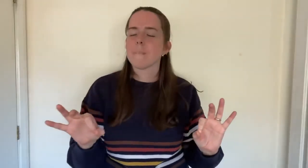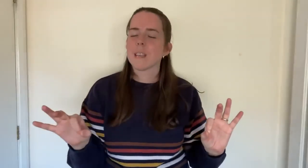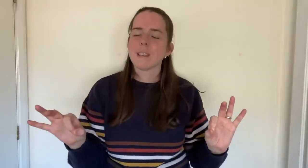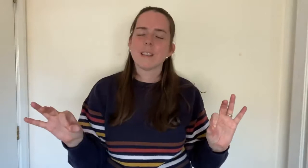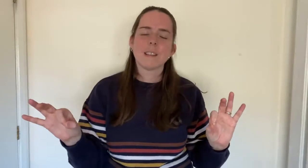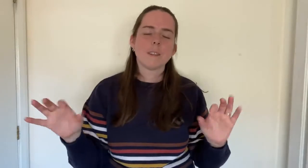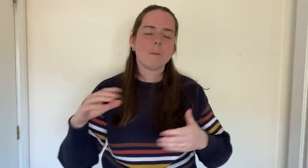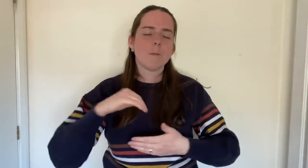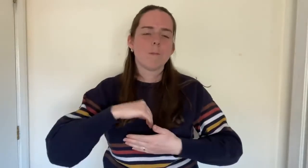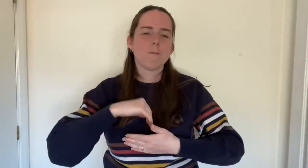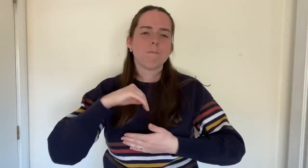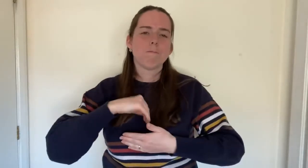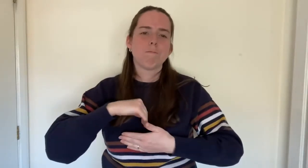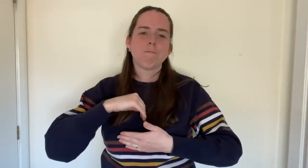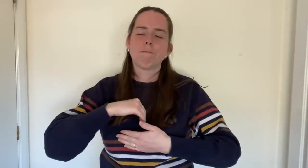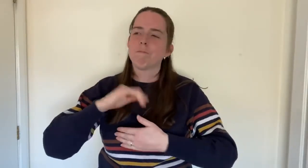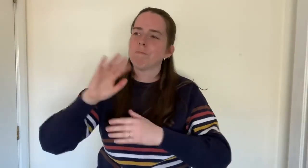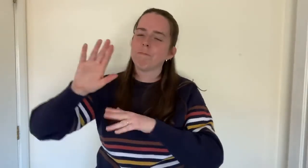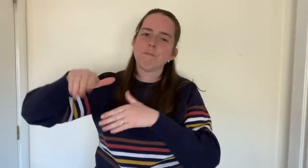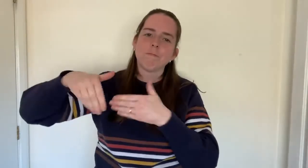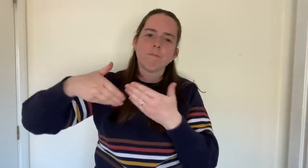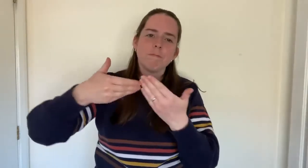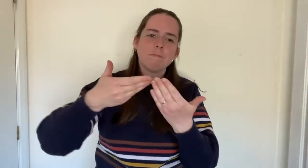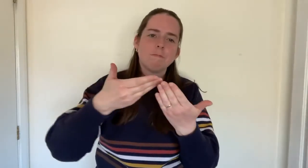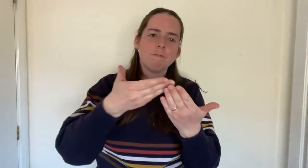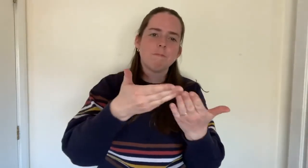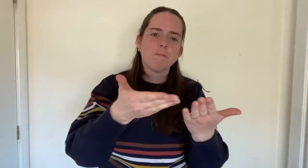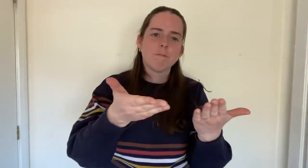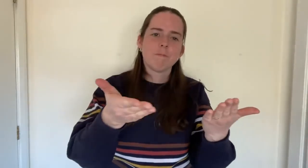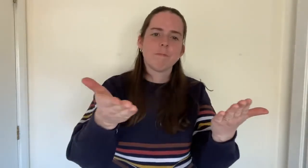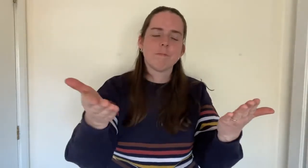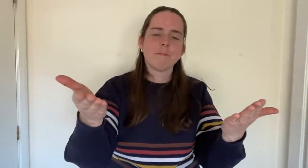and give you peace.